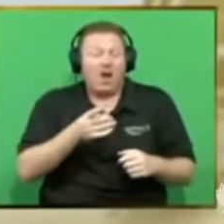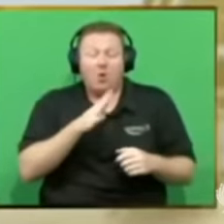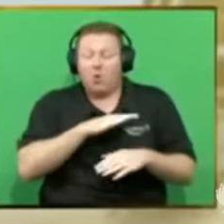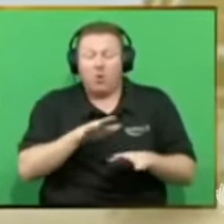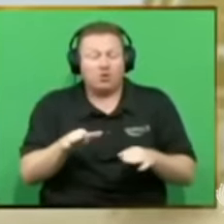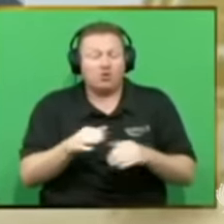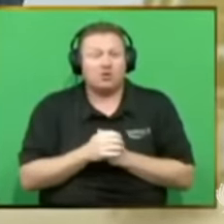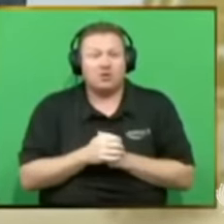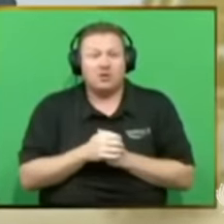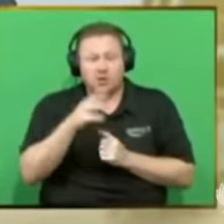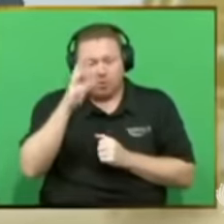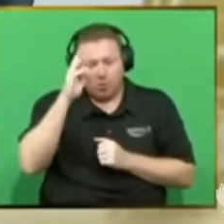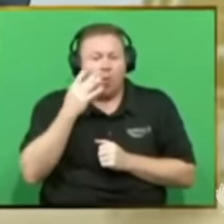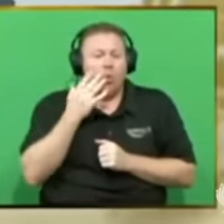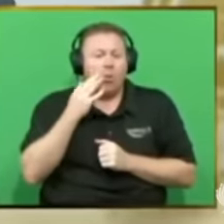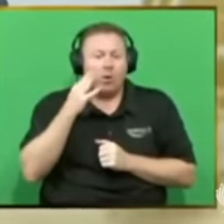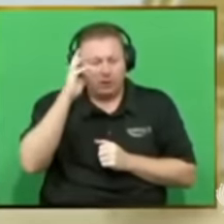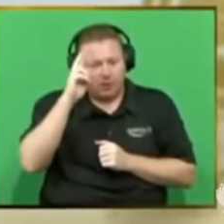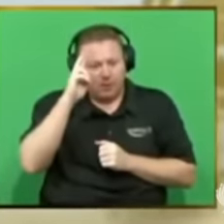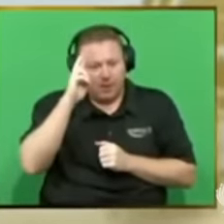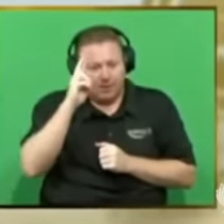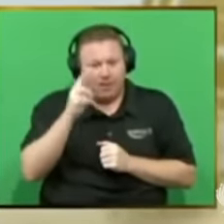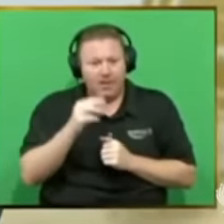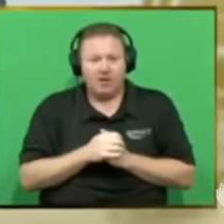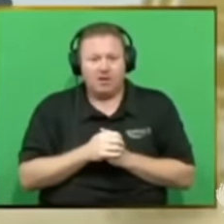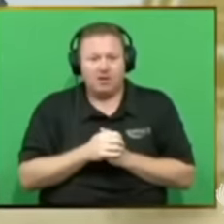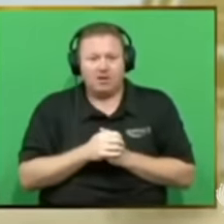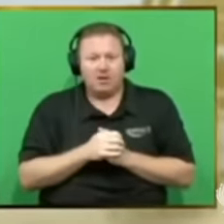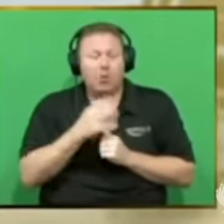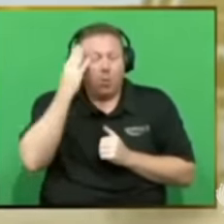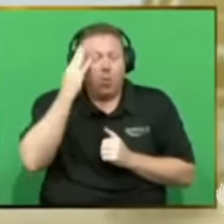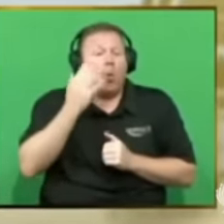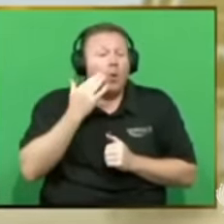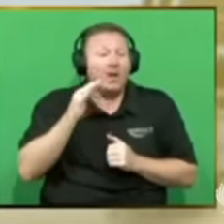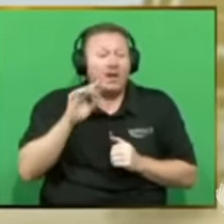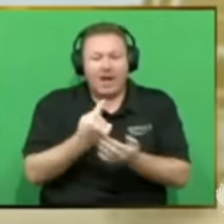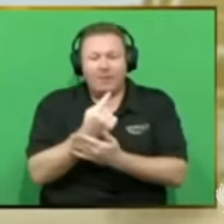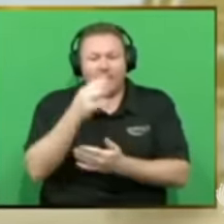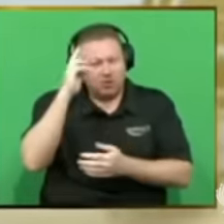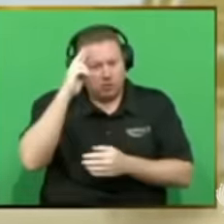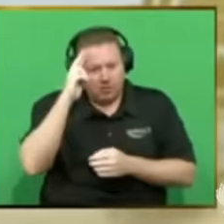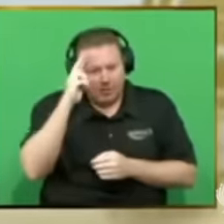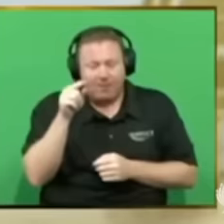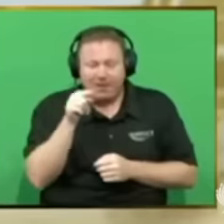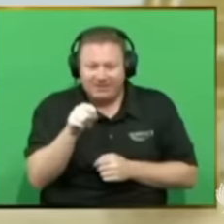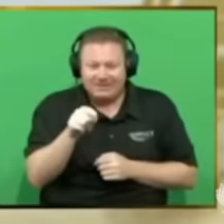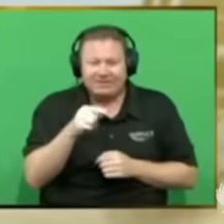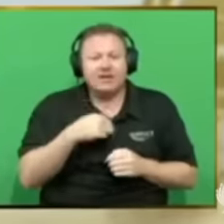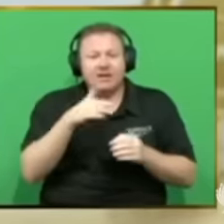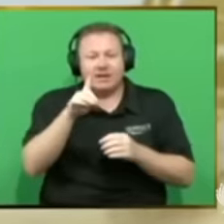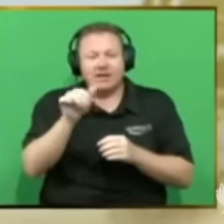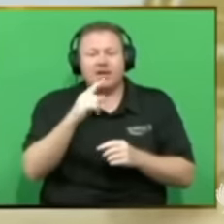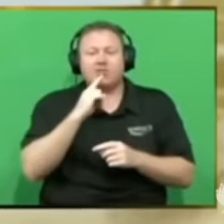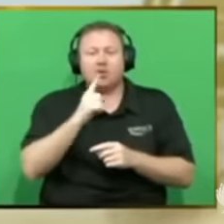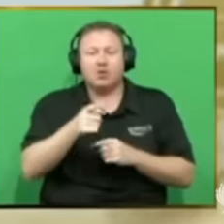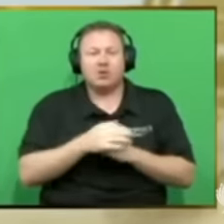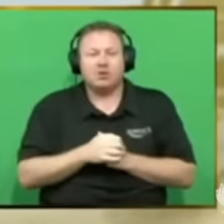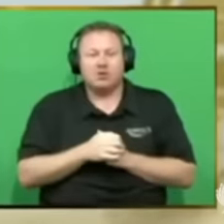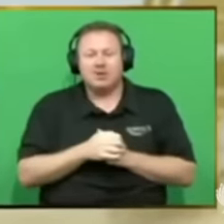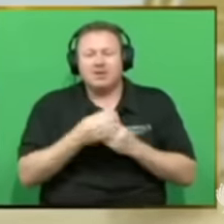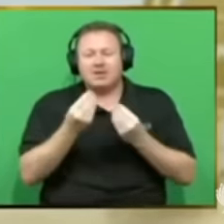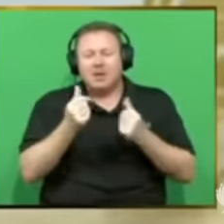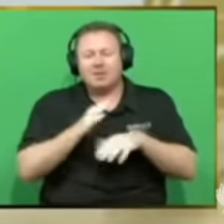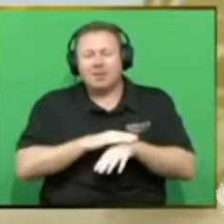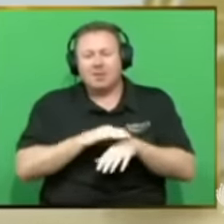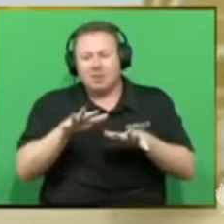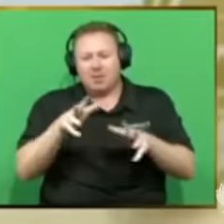remember one thing. The DA told you so. Sometimes one must also observe what is not said.